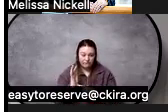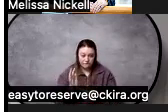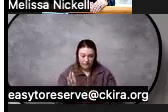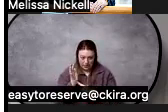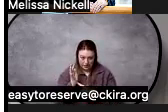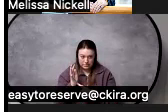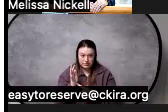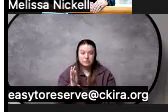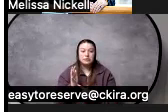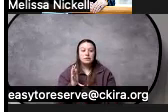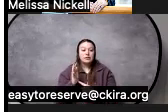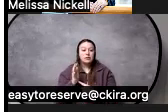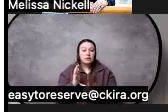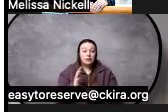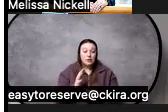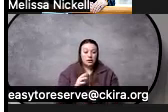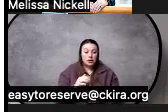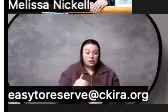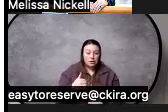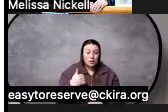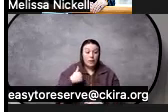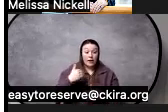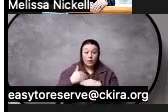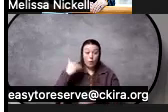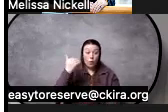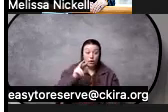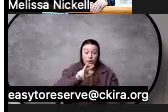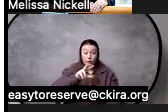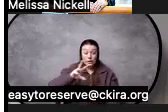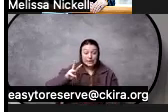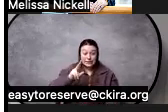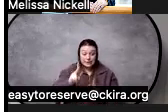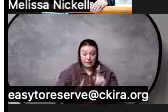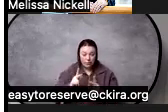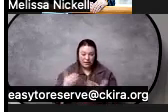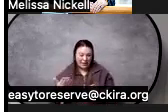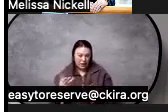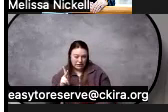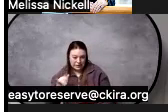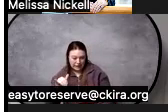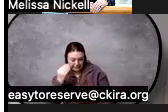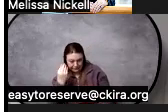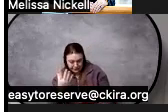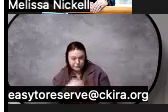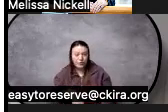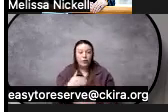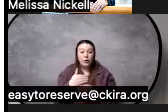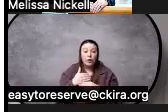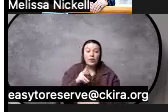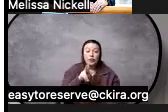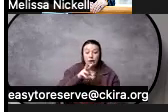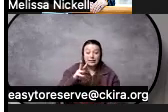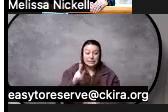over 36 people within our state, I'm in Kentucky, by the way, will be diagnosed with diabetes. And of